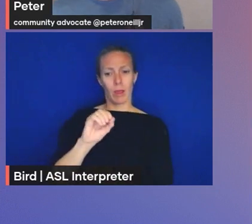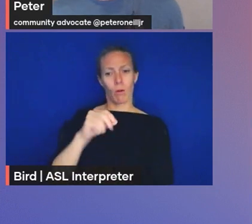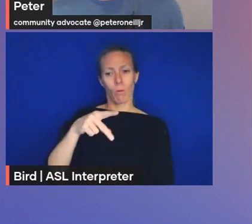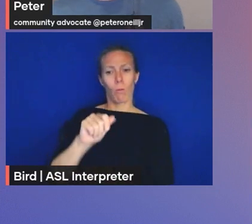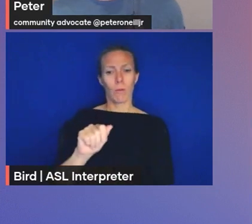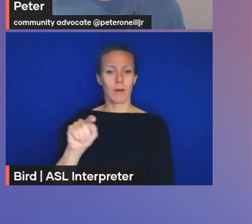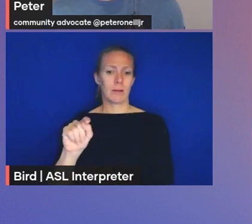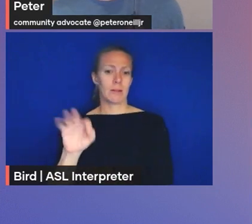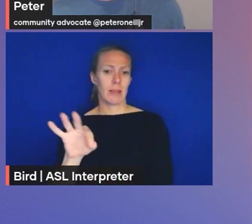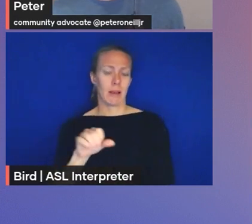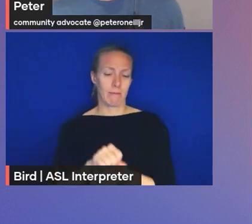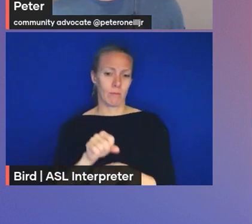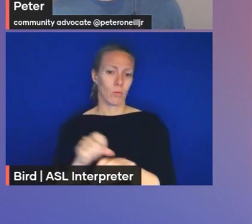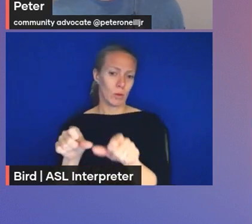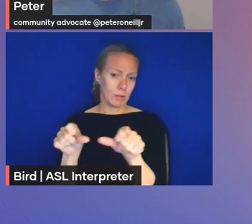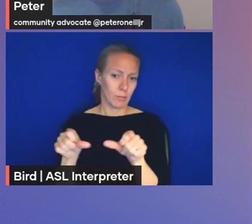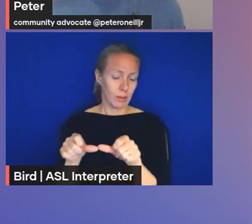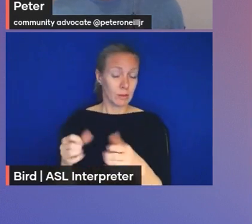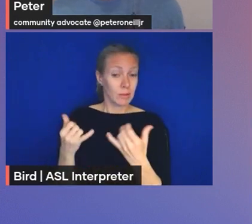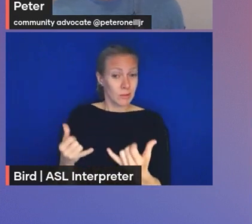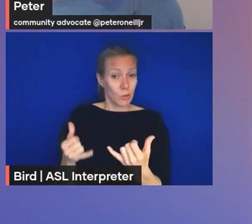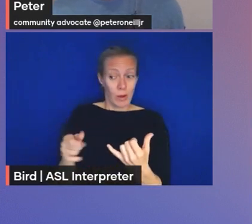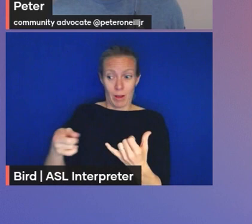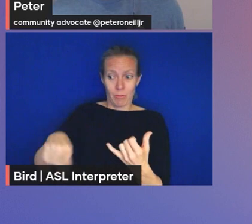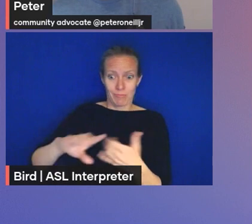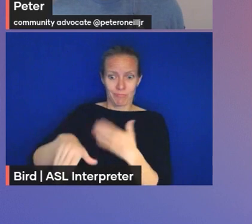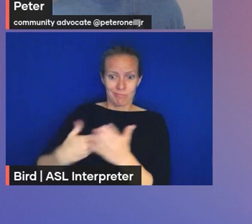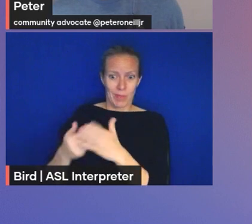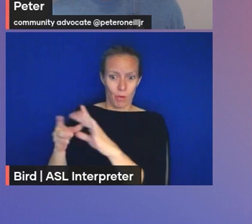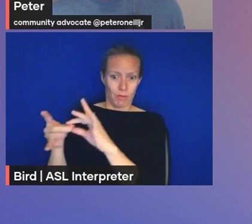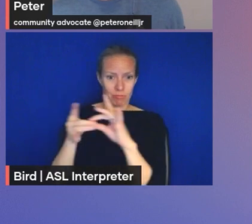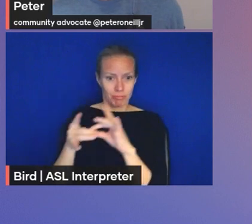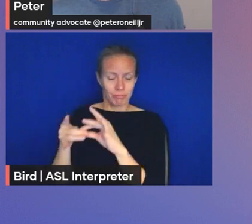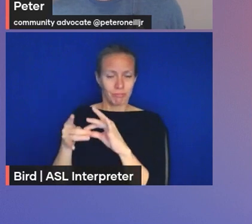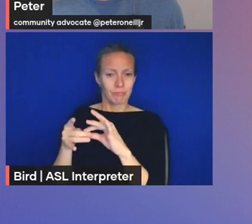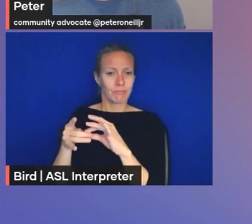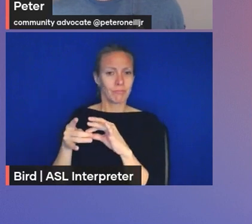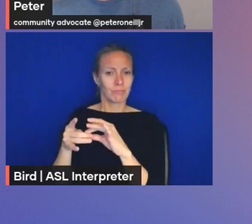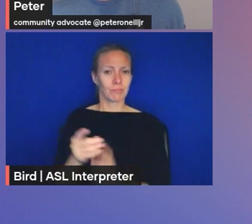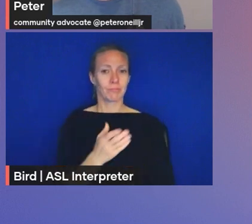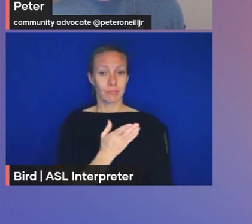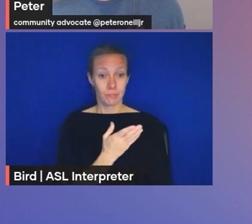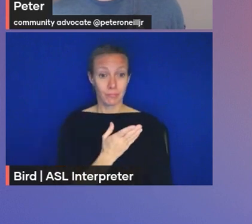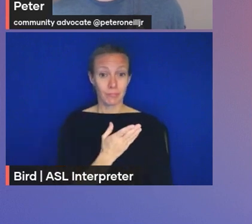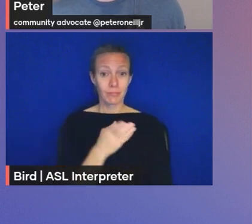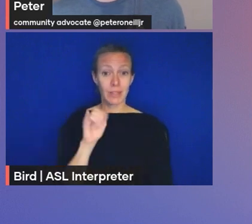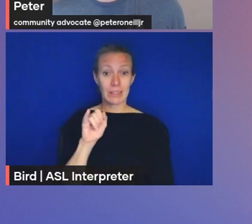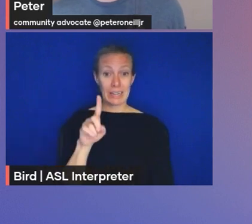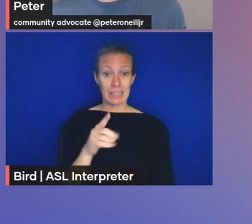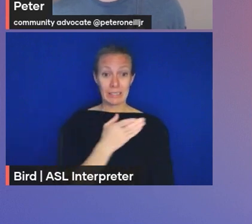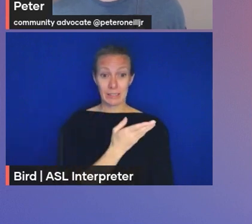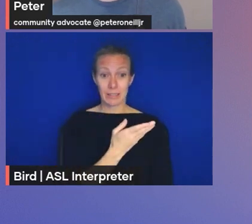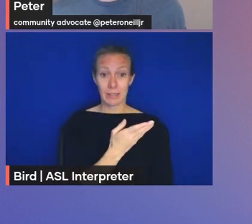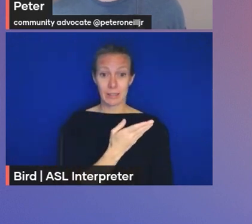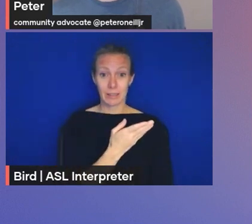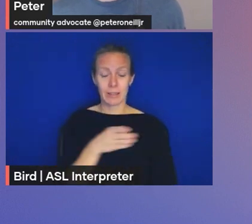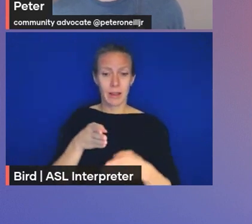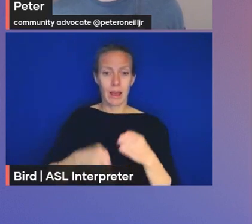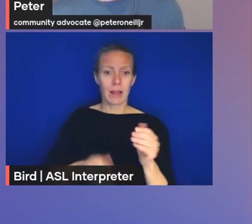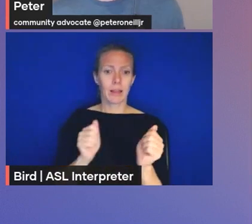that these are connected, right, this ID right here, ending in